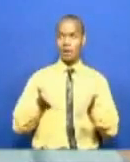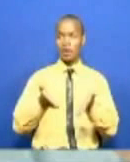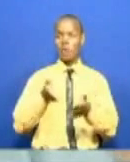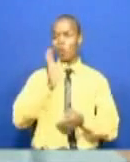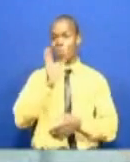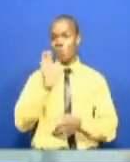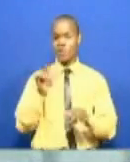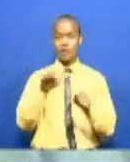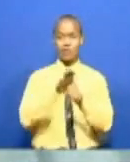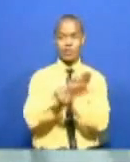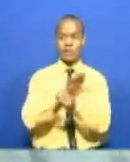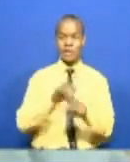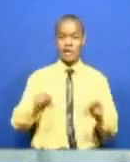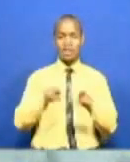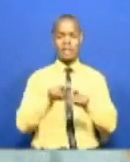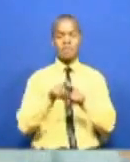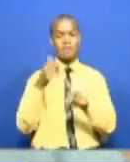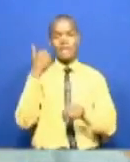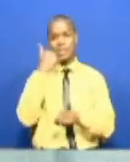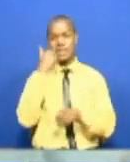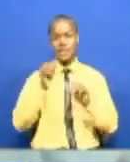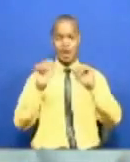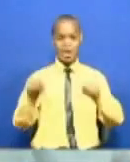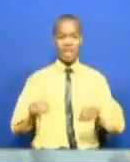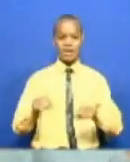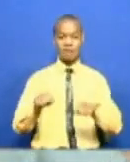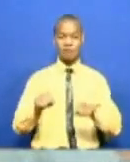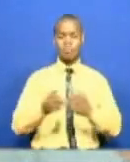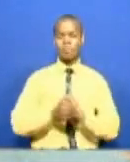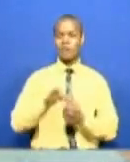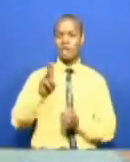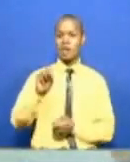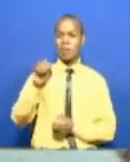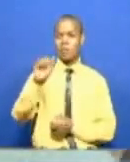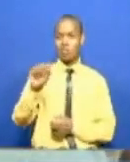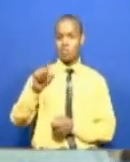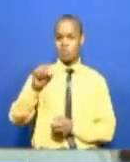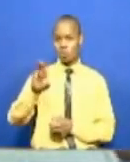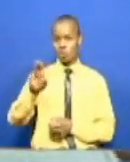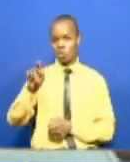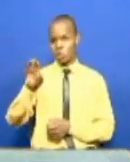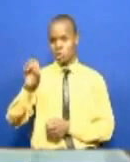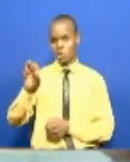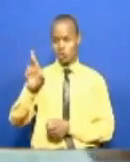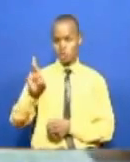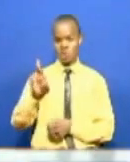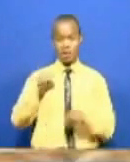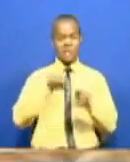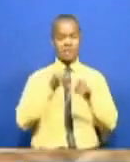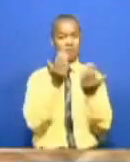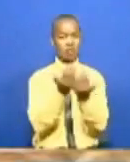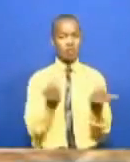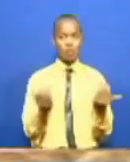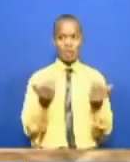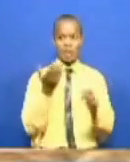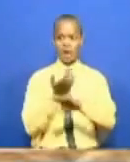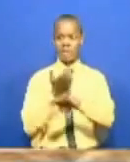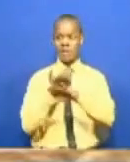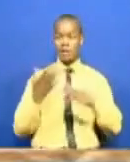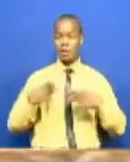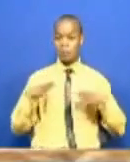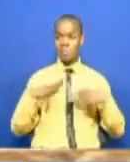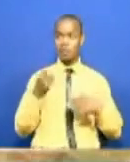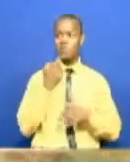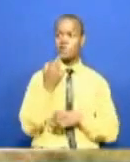imejaa, hata umbu inatuletea magonjwa hapa, hata umbu imetushika hapa nyumbani. Watoto saa hizi hata kupita kwa mlango ni ngumu. The residents said